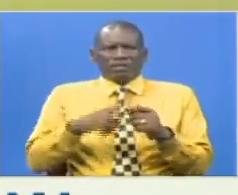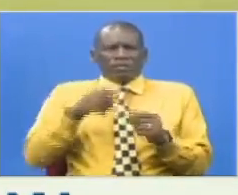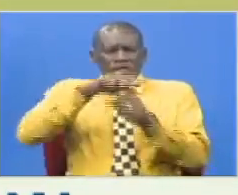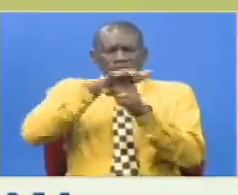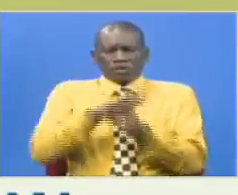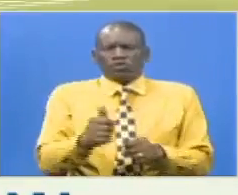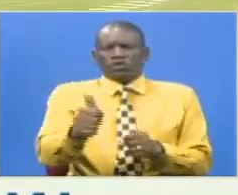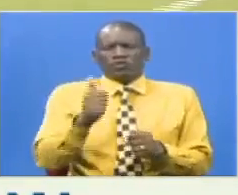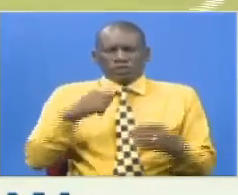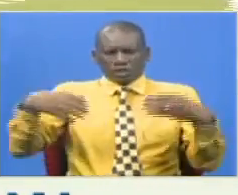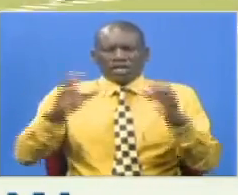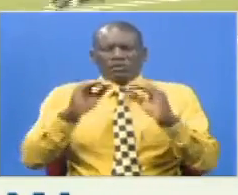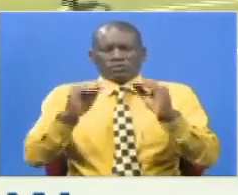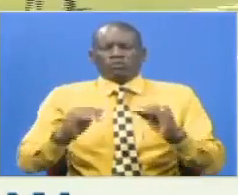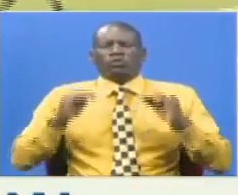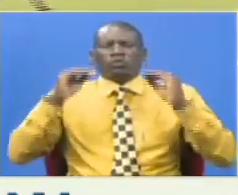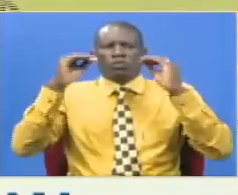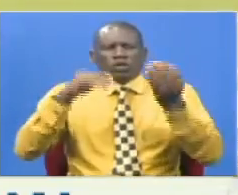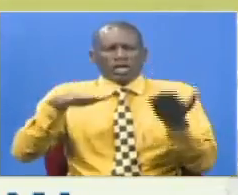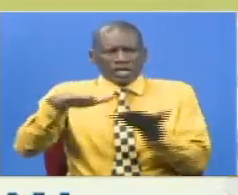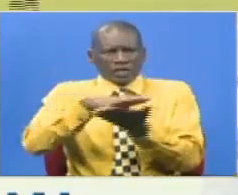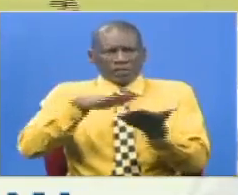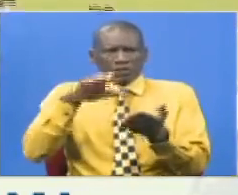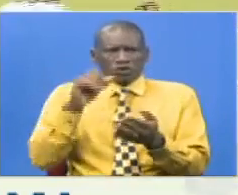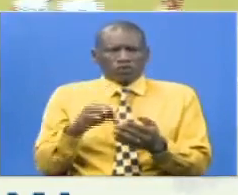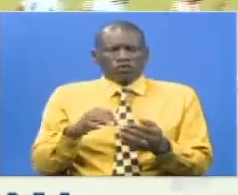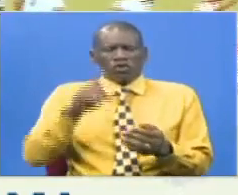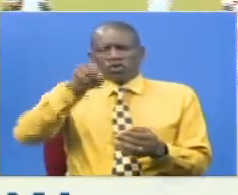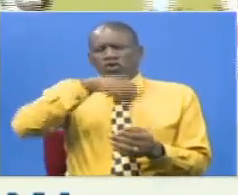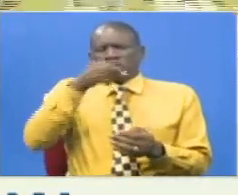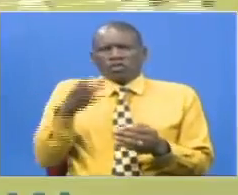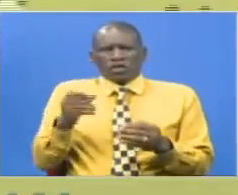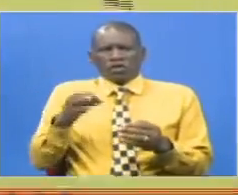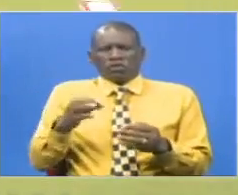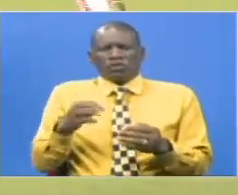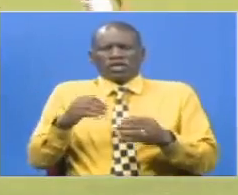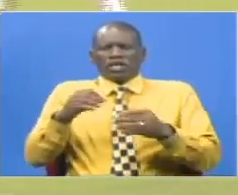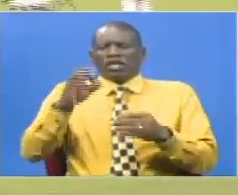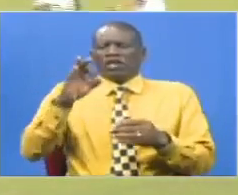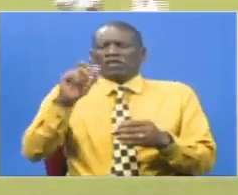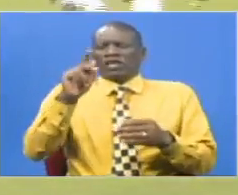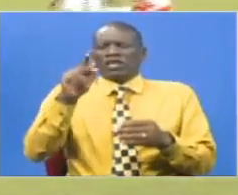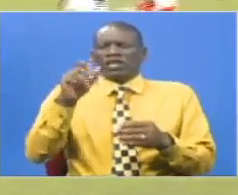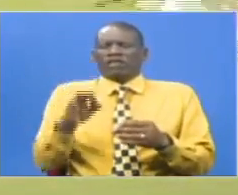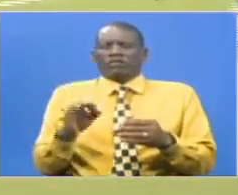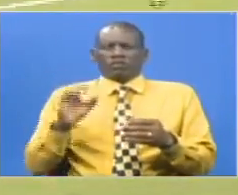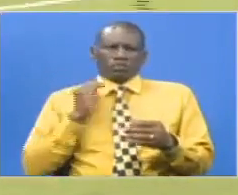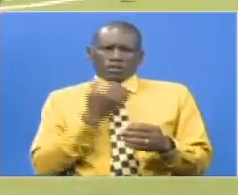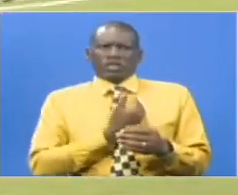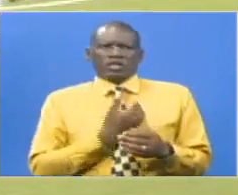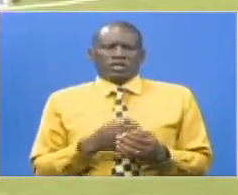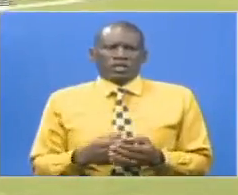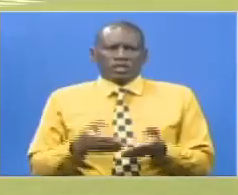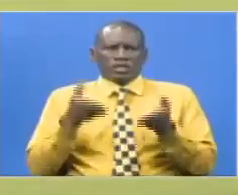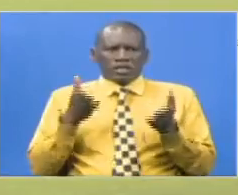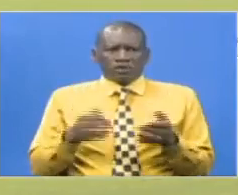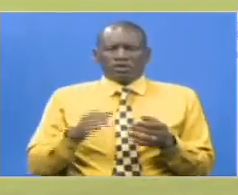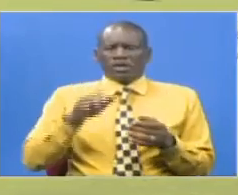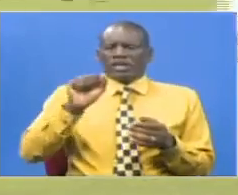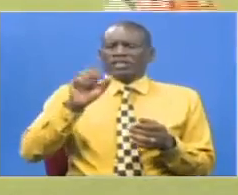deny the club's promotion on the basis of illegality of the tenure of the FKF Transition Committee. The